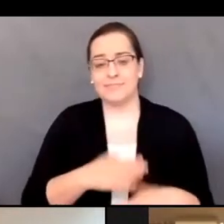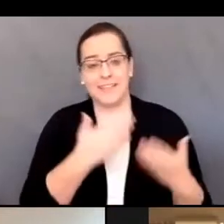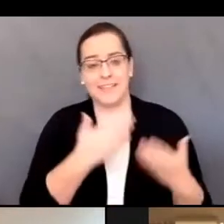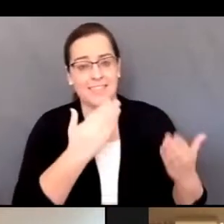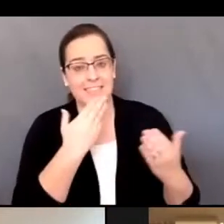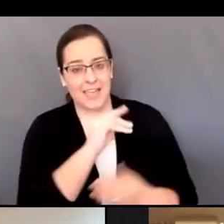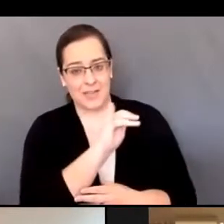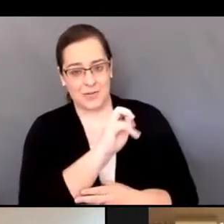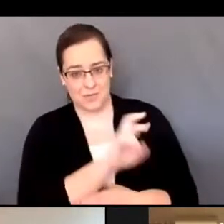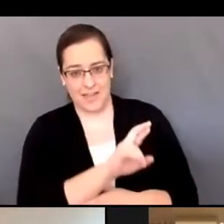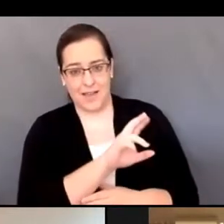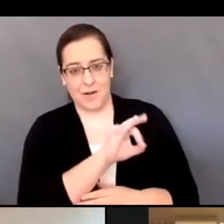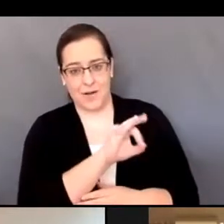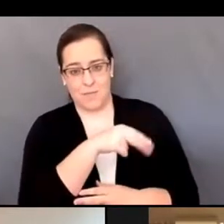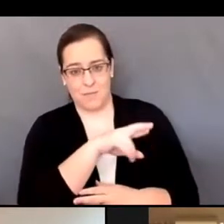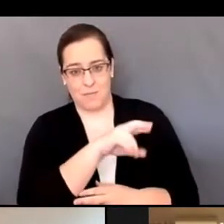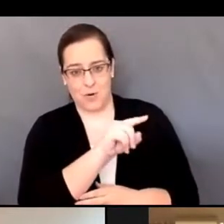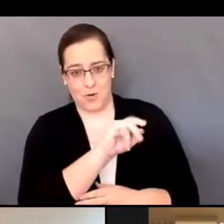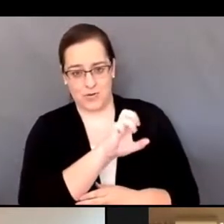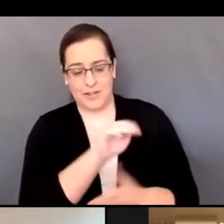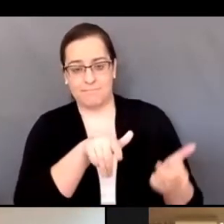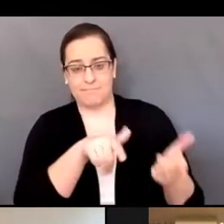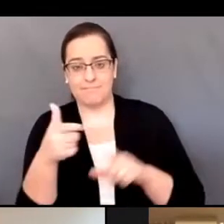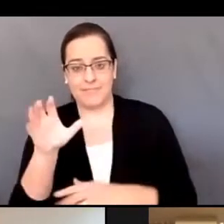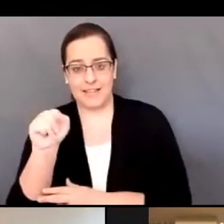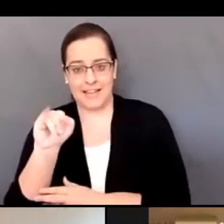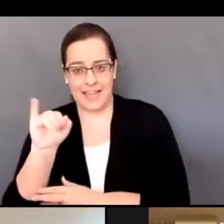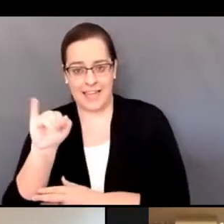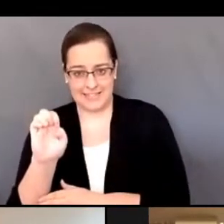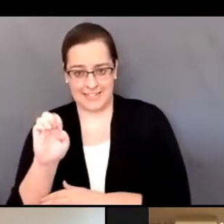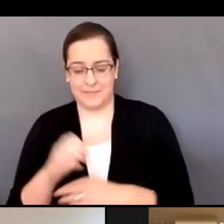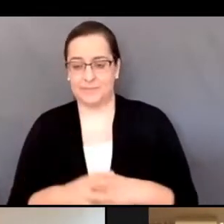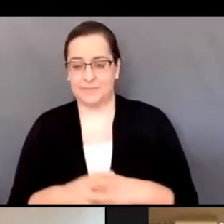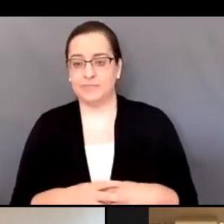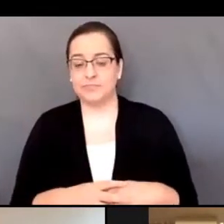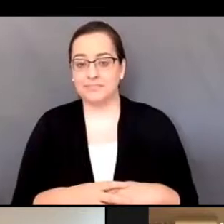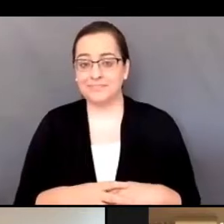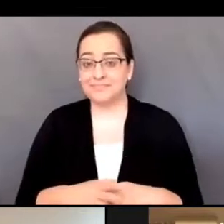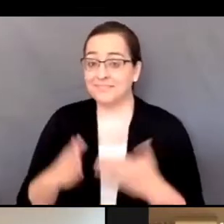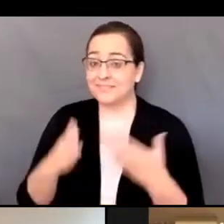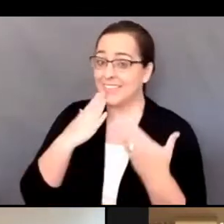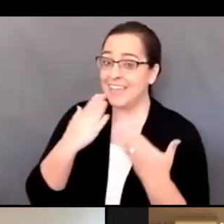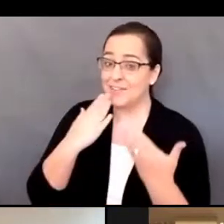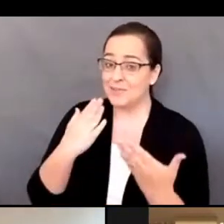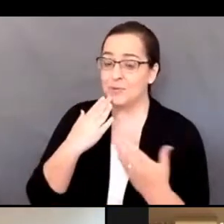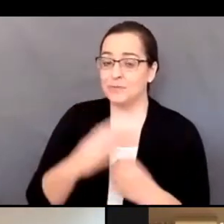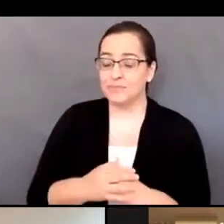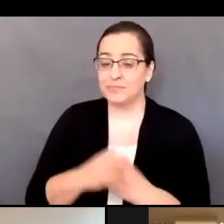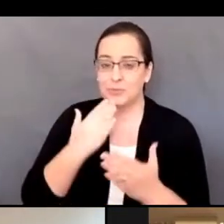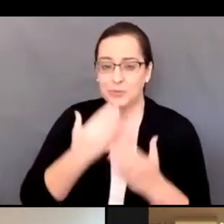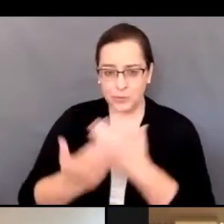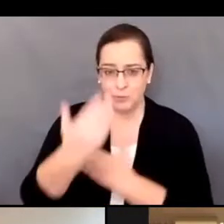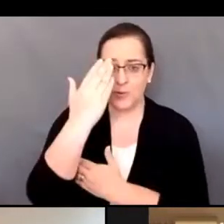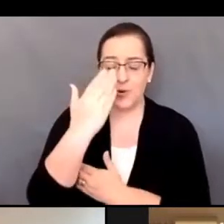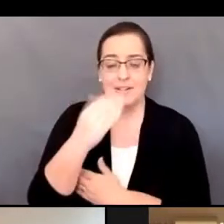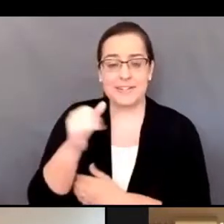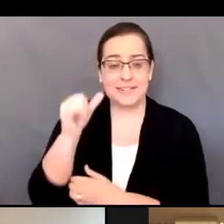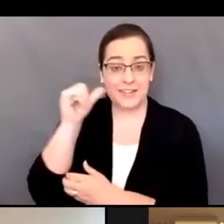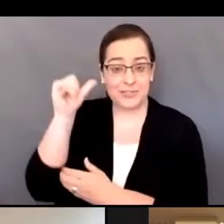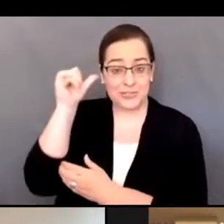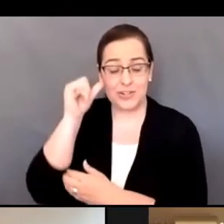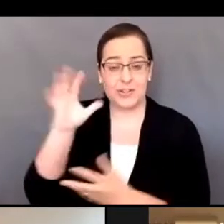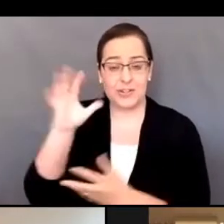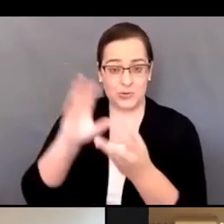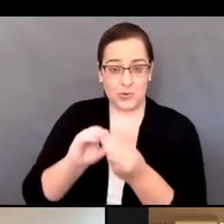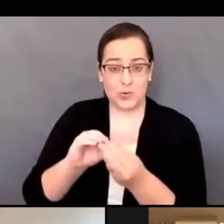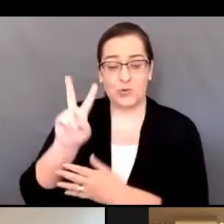Tem. At this time, we want to go to Public Health Director Casie Stoughton. Thank you. Good morning. As of yesterday, there were a